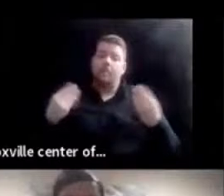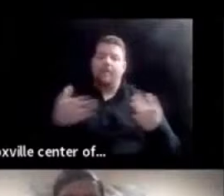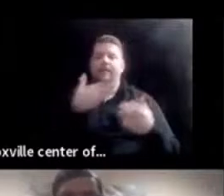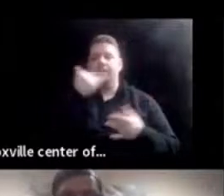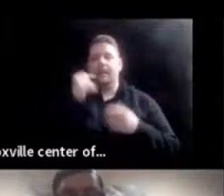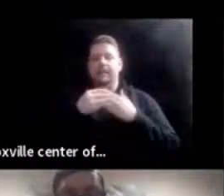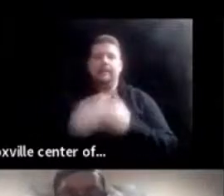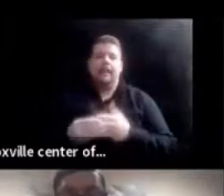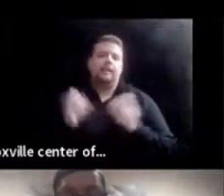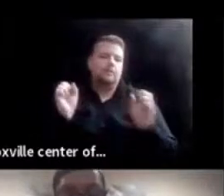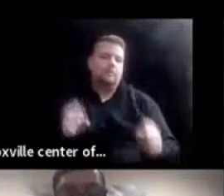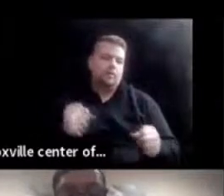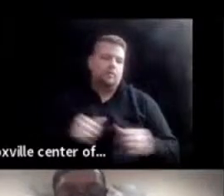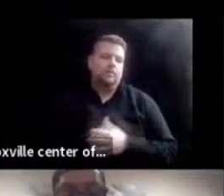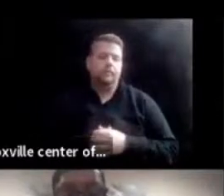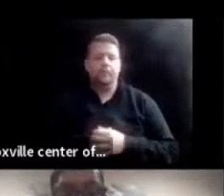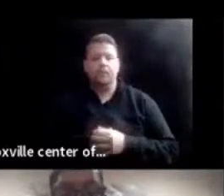guidance. So